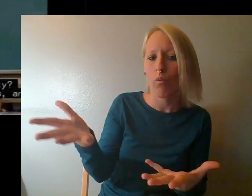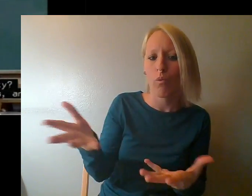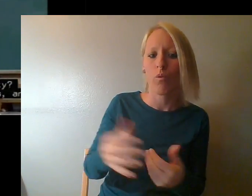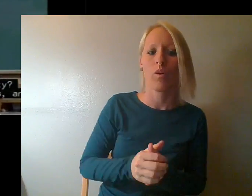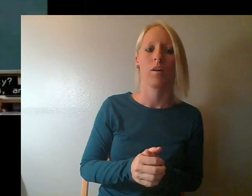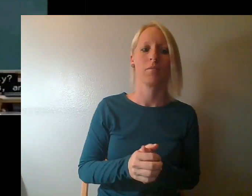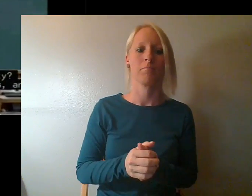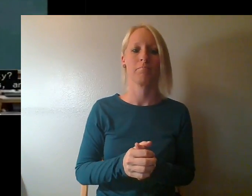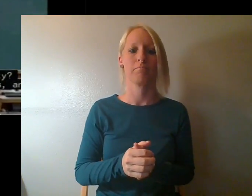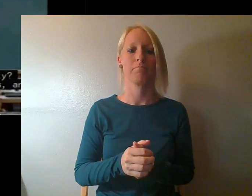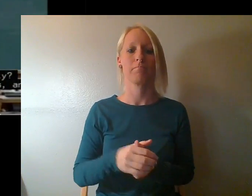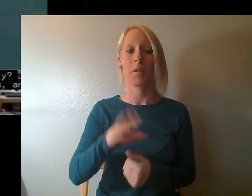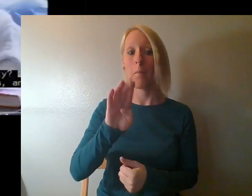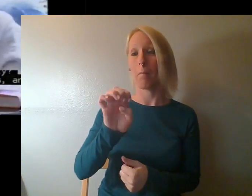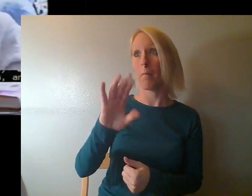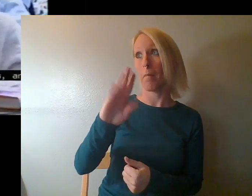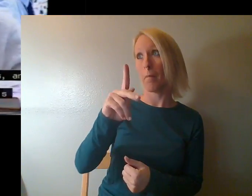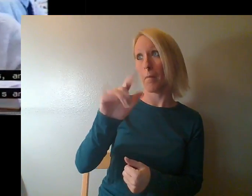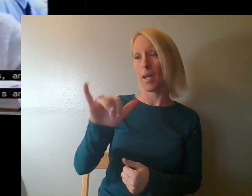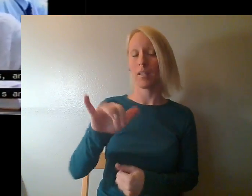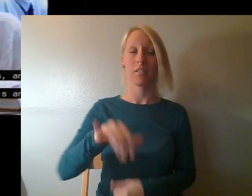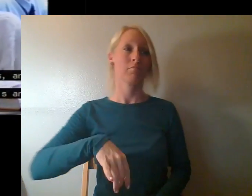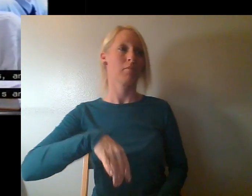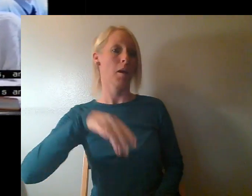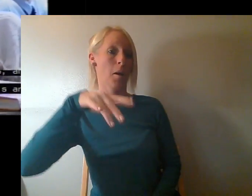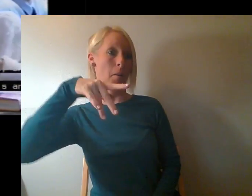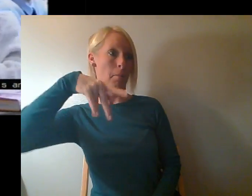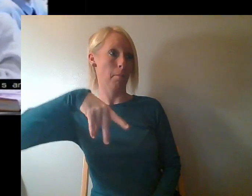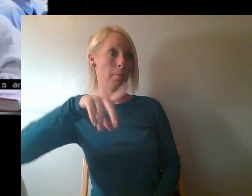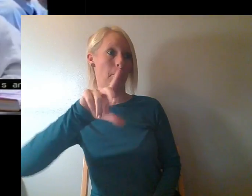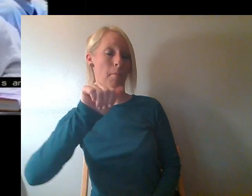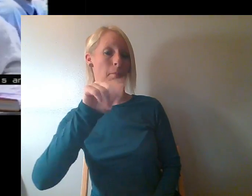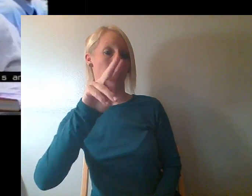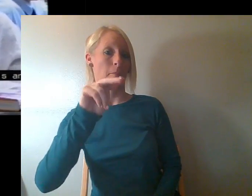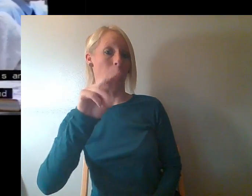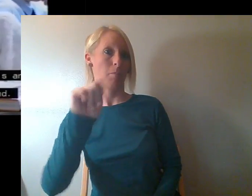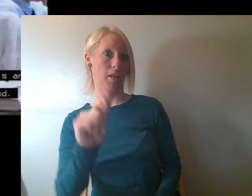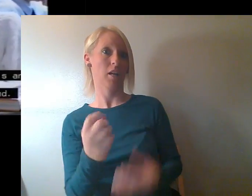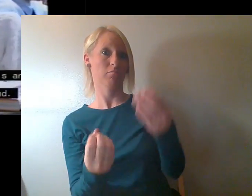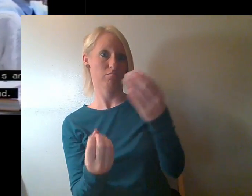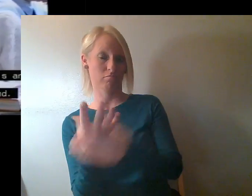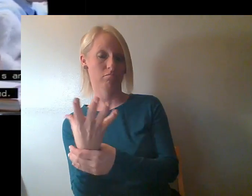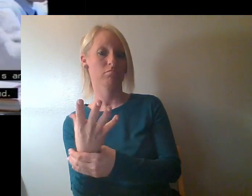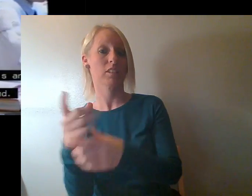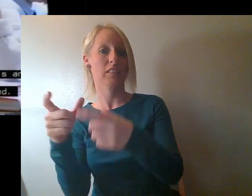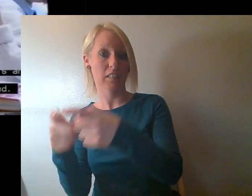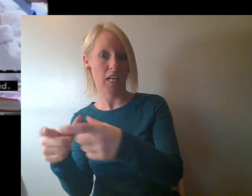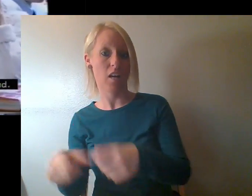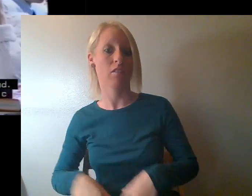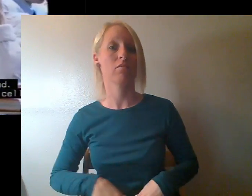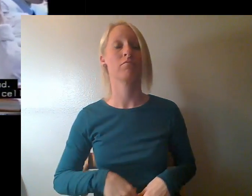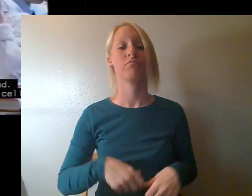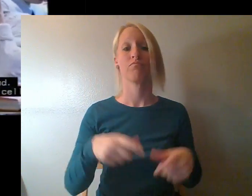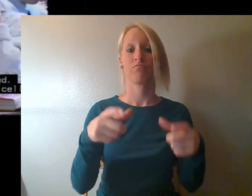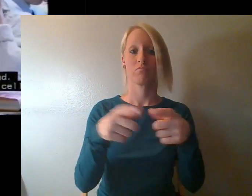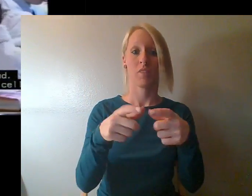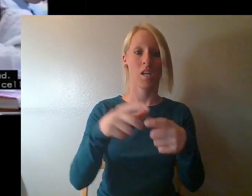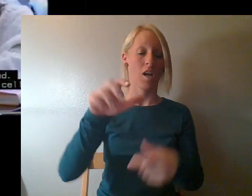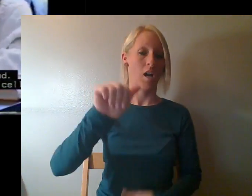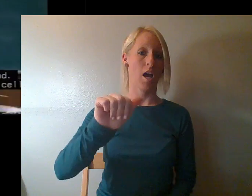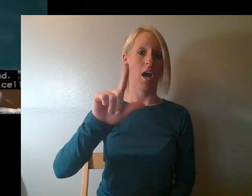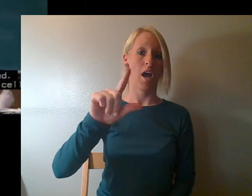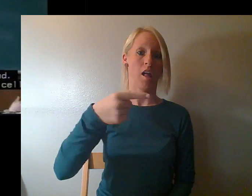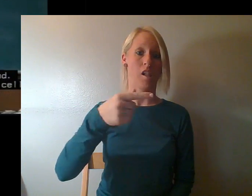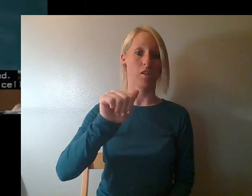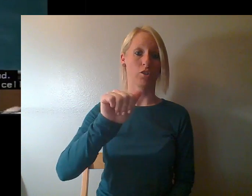algae cells, and sea slugs. Okay, well, remember the sea slugs is an exception, so don't keep that in mind. All right, it's really just the plant cells and the algae